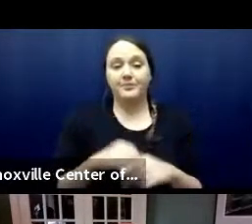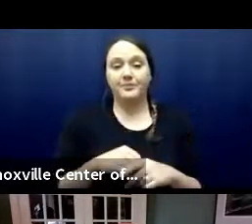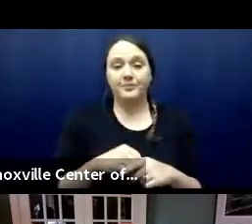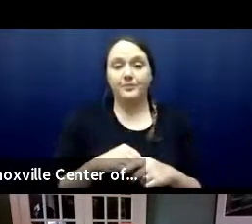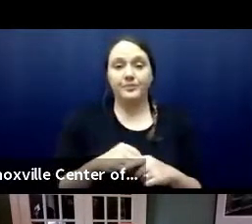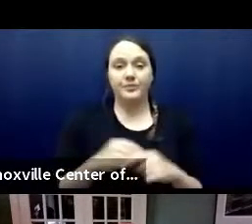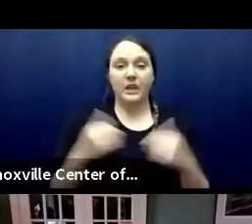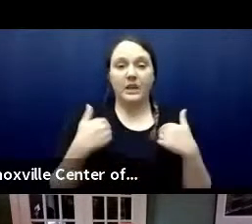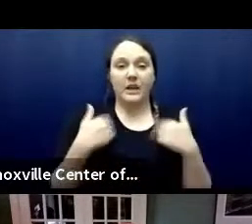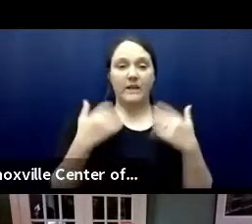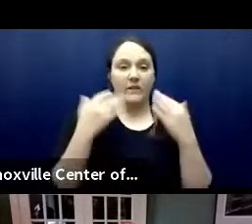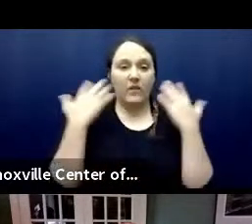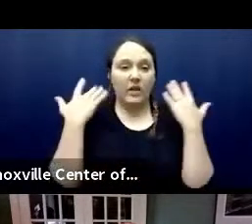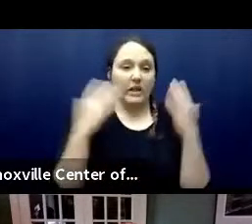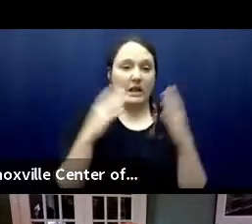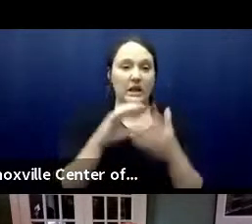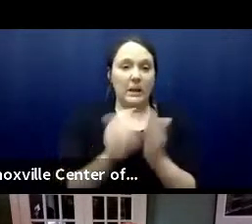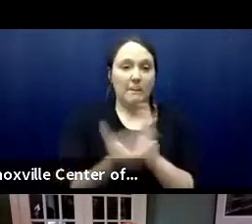have a friendly amendment.